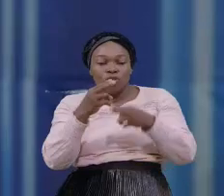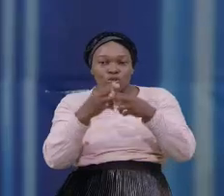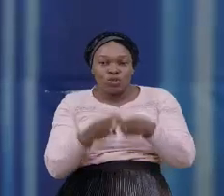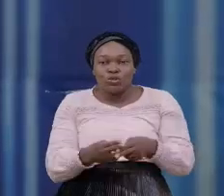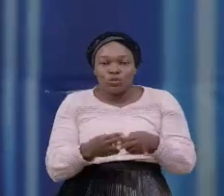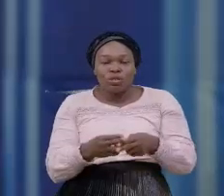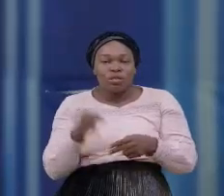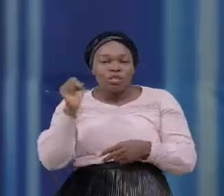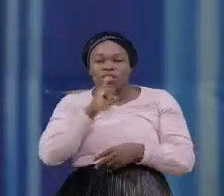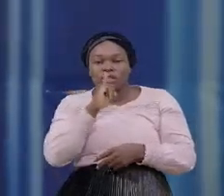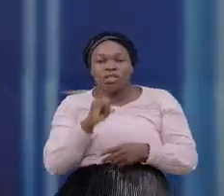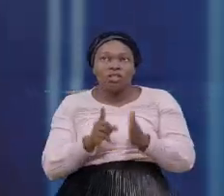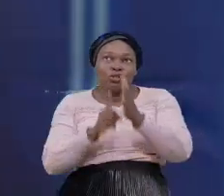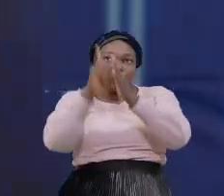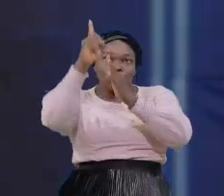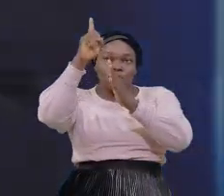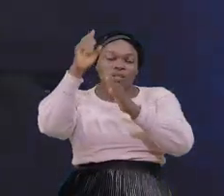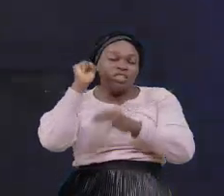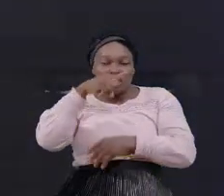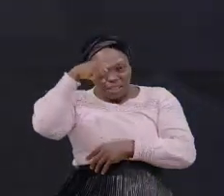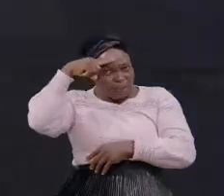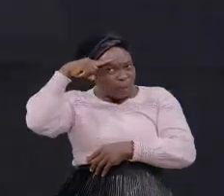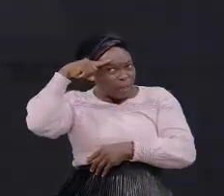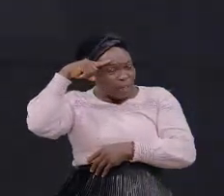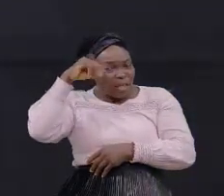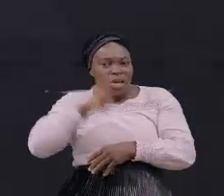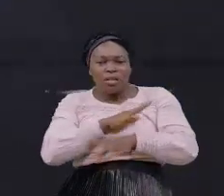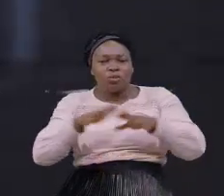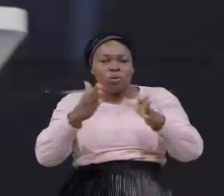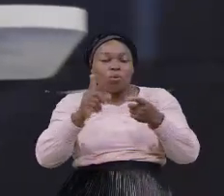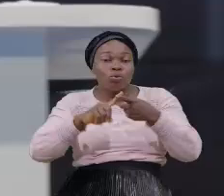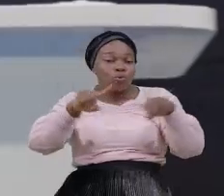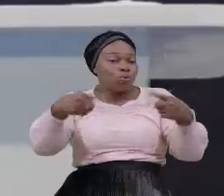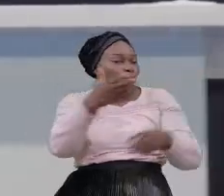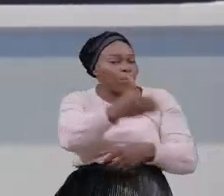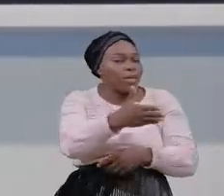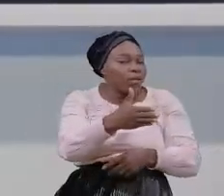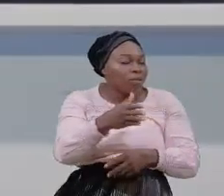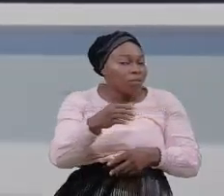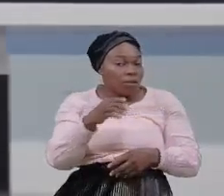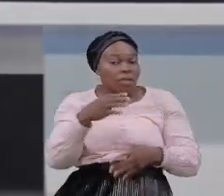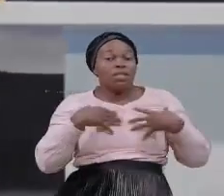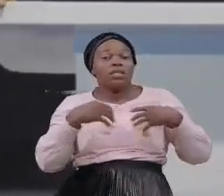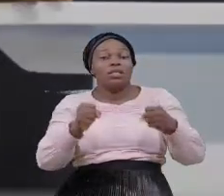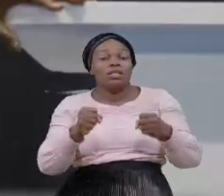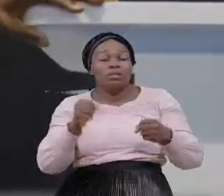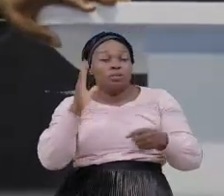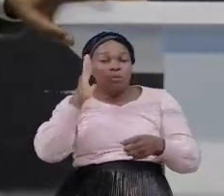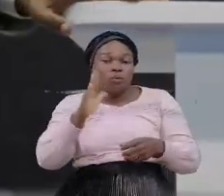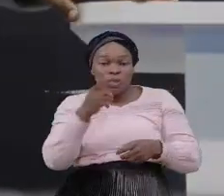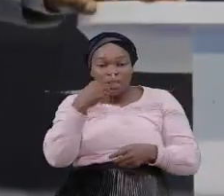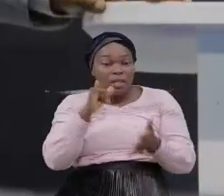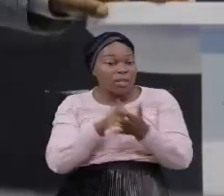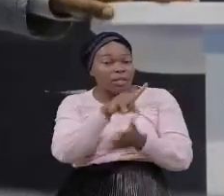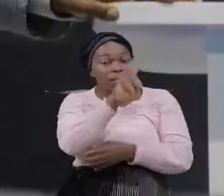is black. I don't want to go there. Can healing say that? No. Go, it